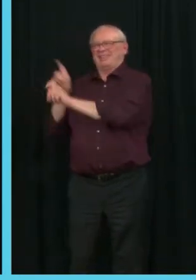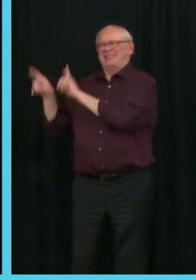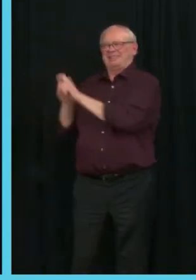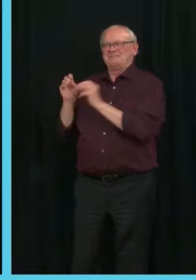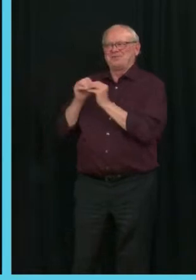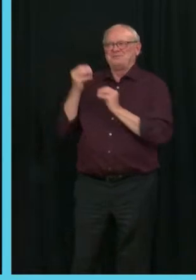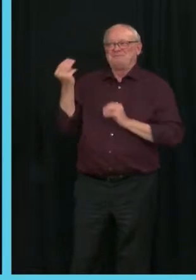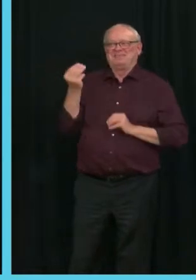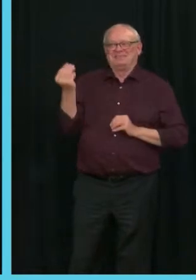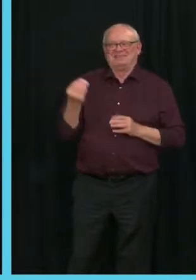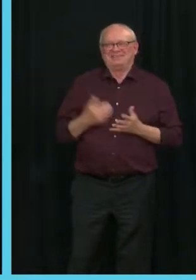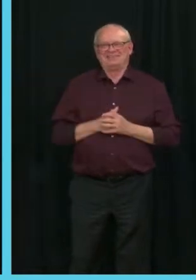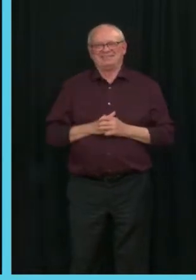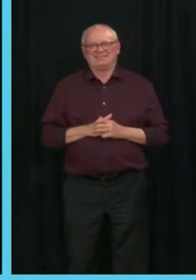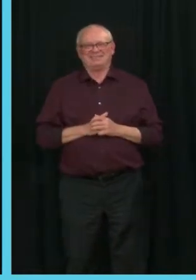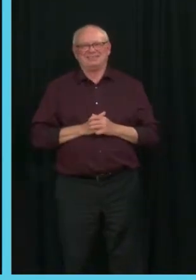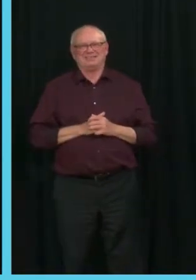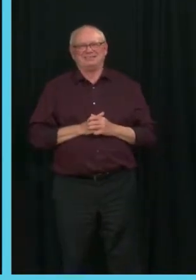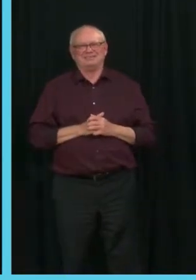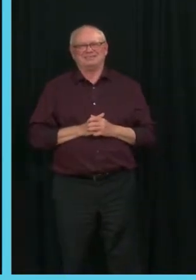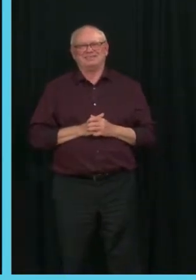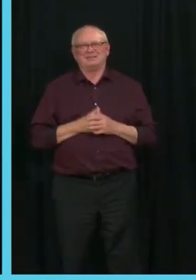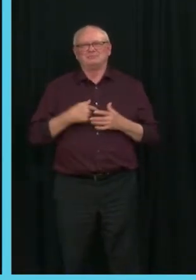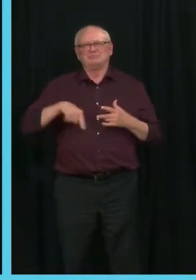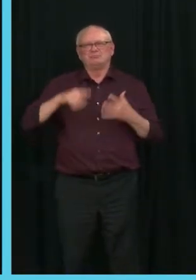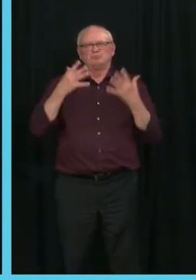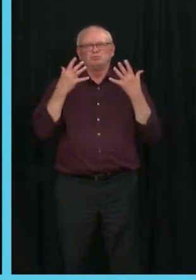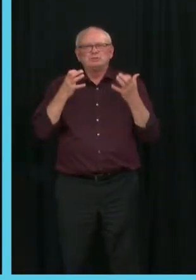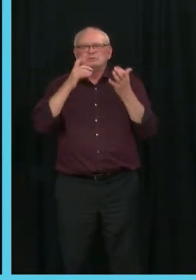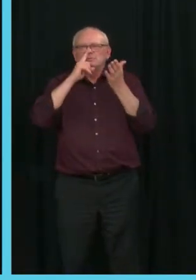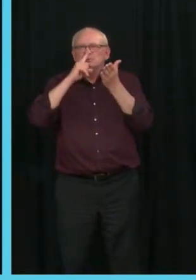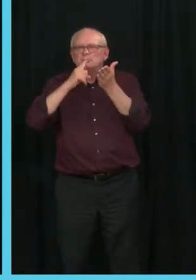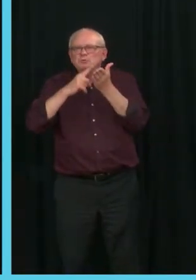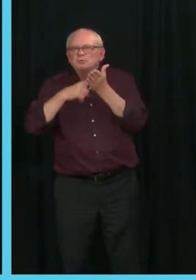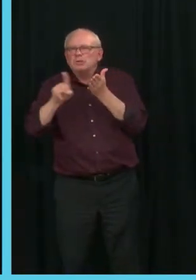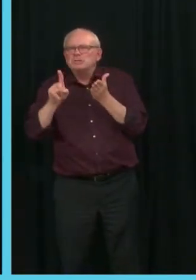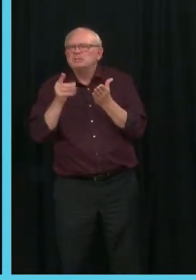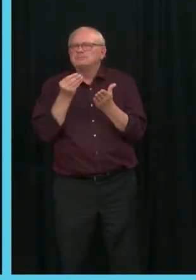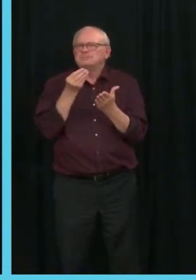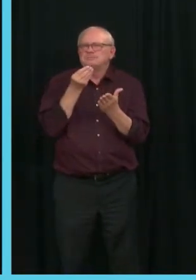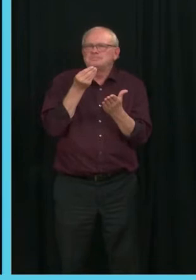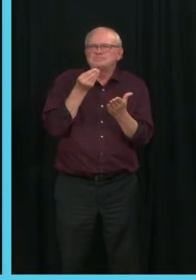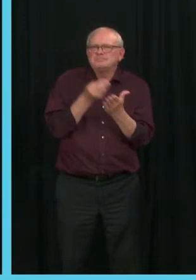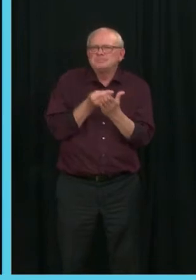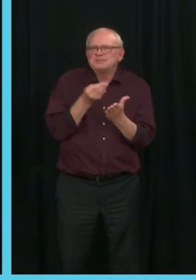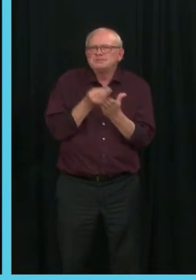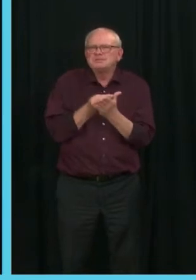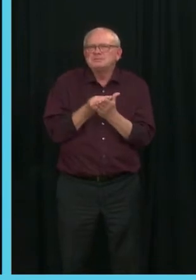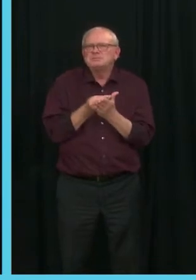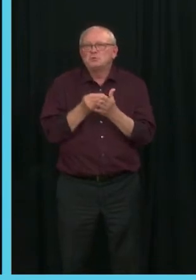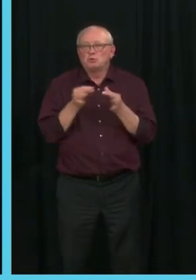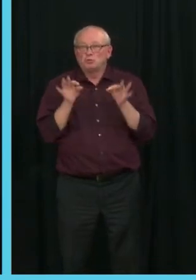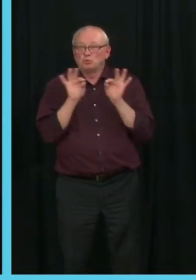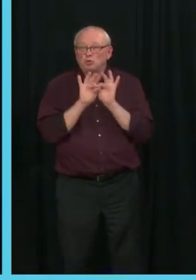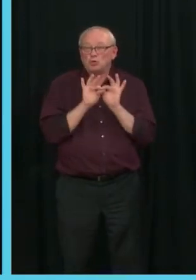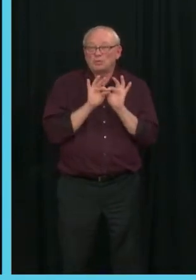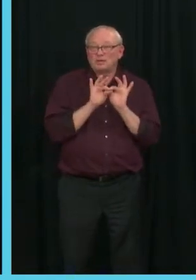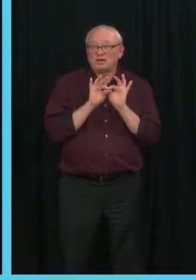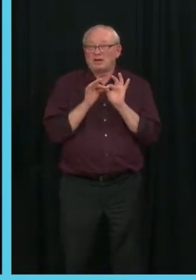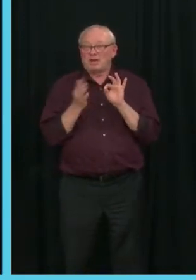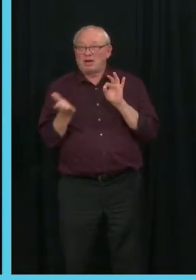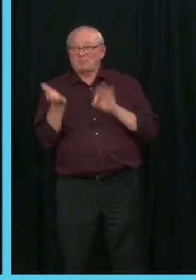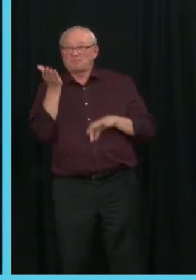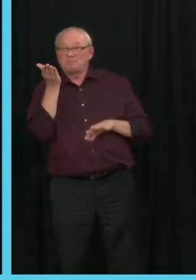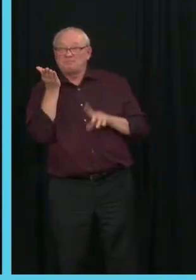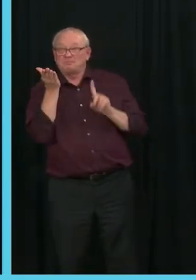that the cost of that would be justified by the uptake in vaccines, in part by observing